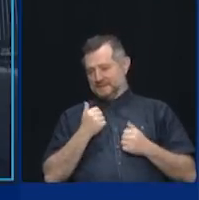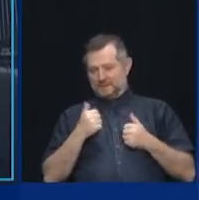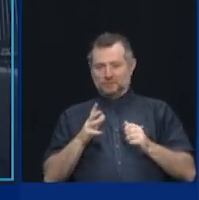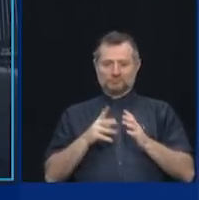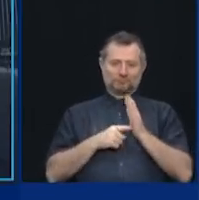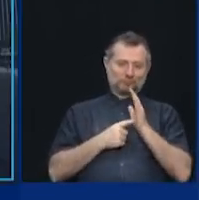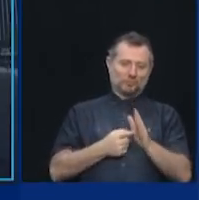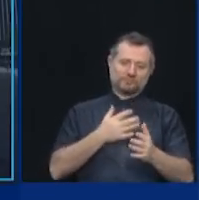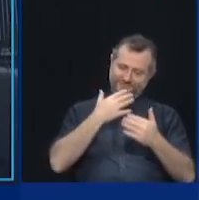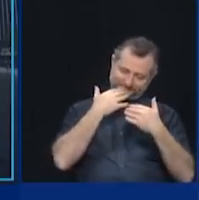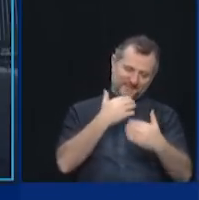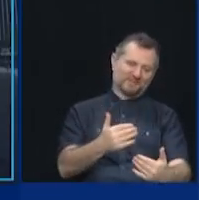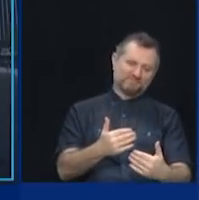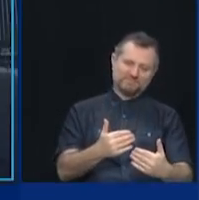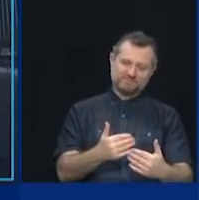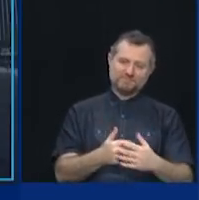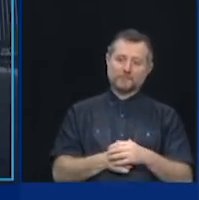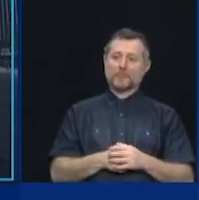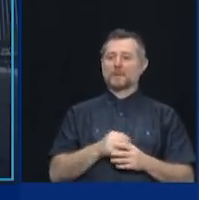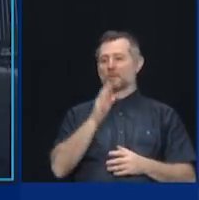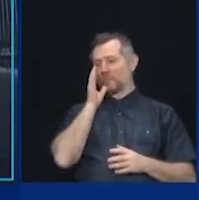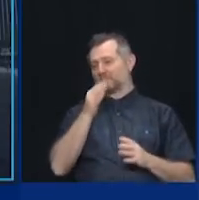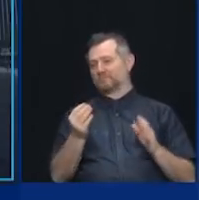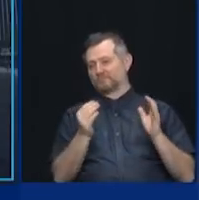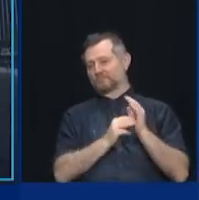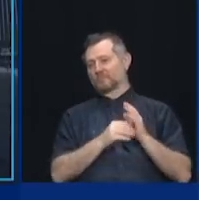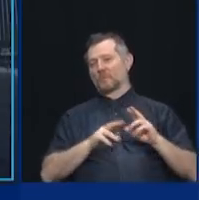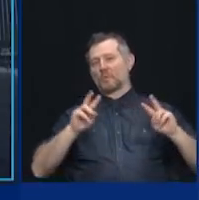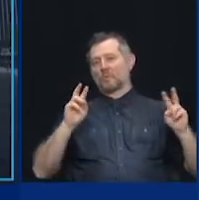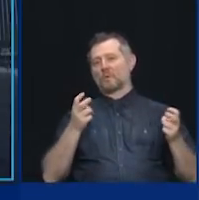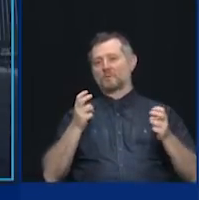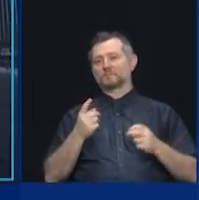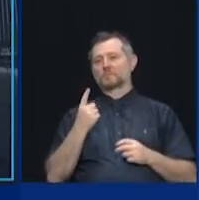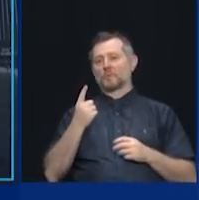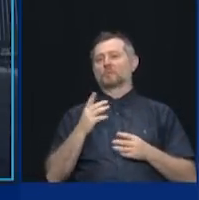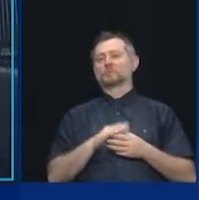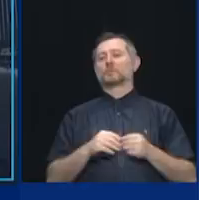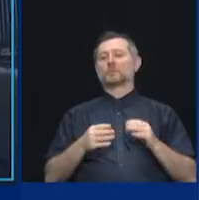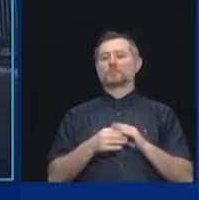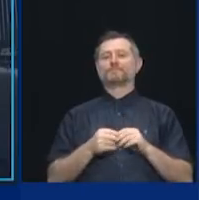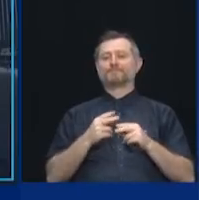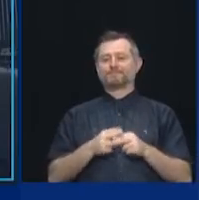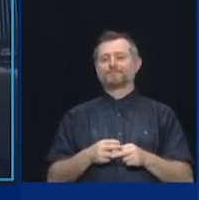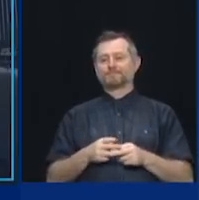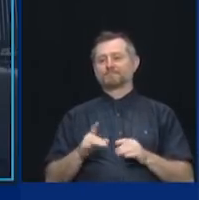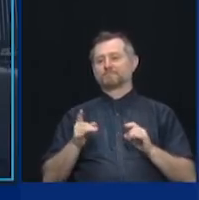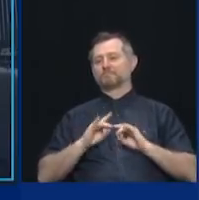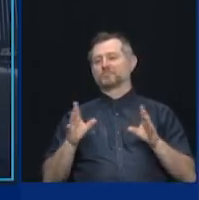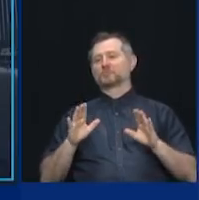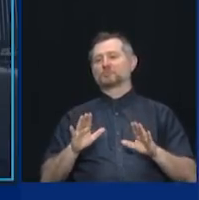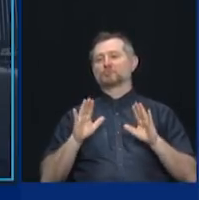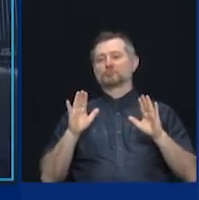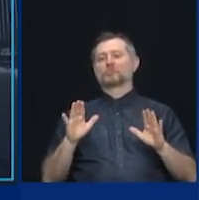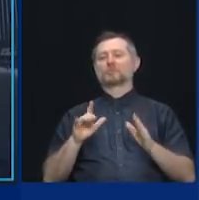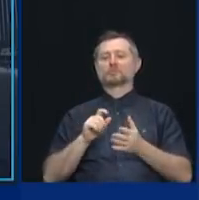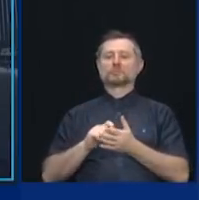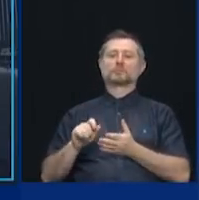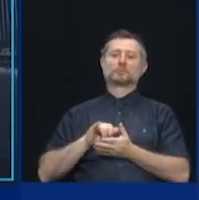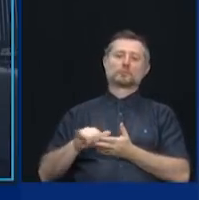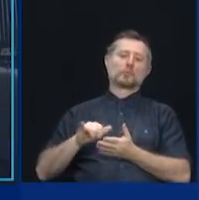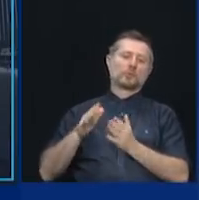quote that was done in a story by a great New York reporter who passed